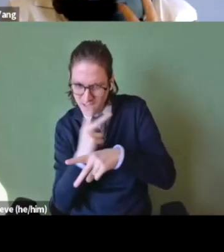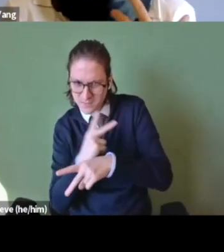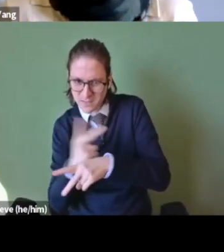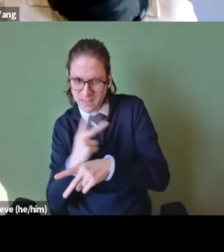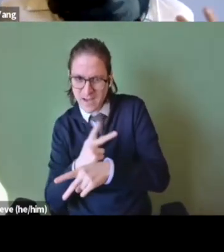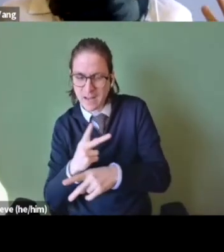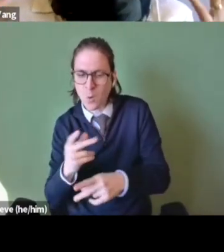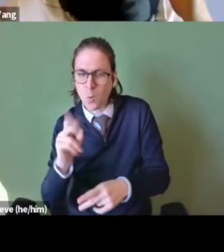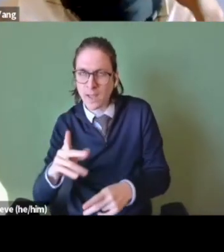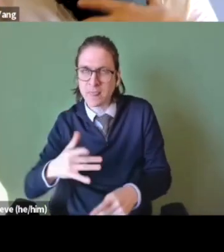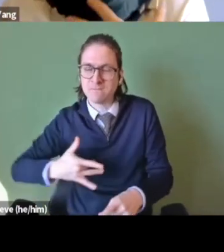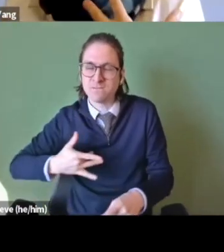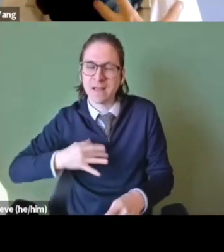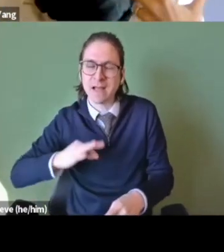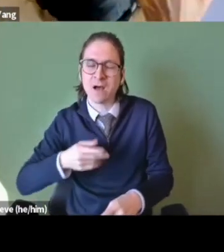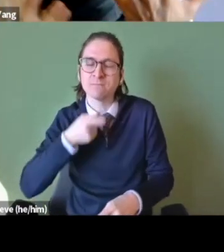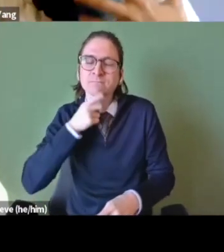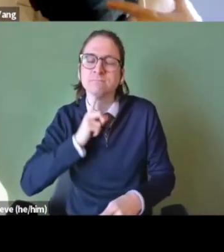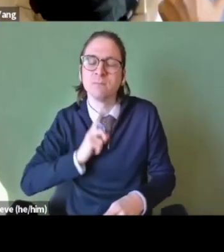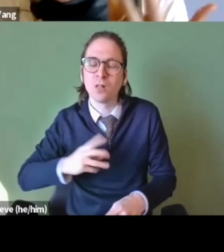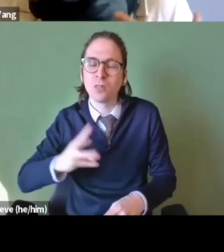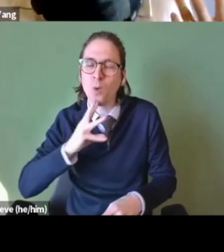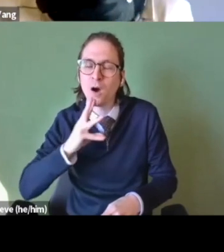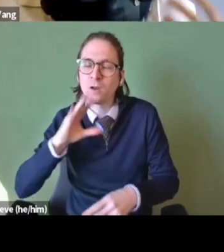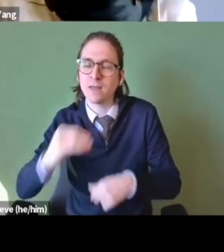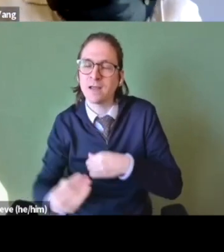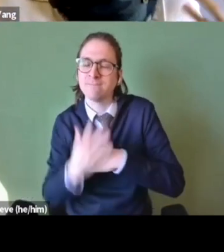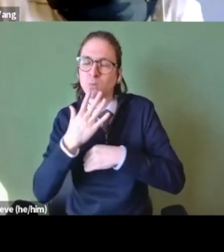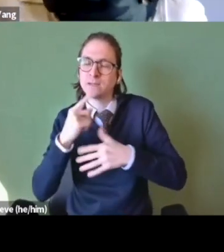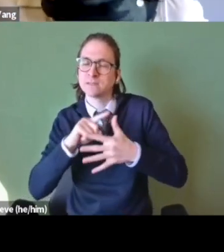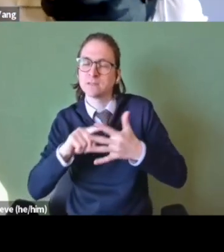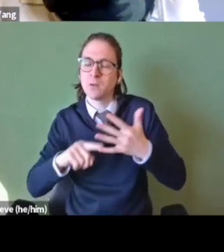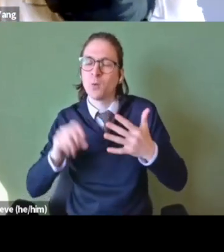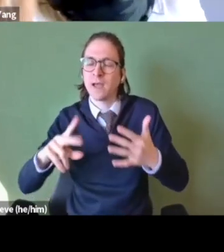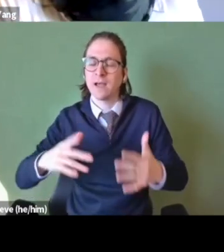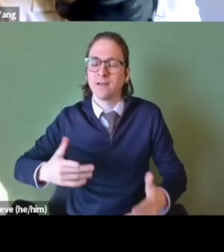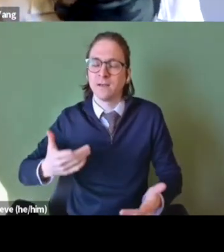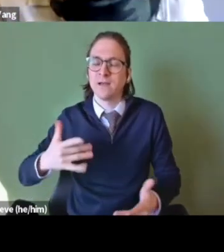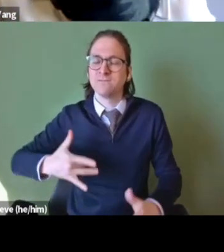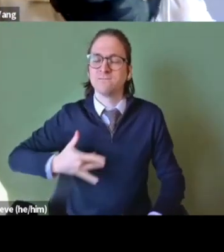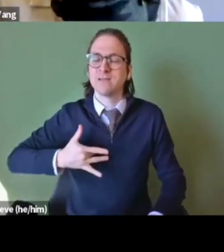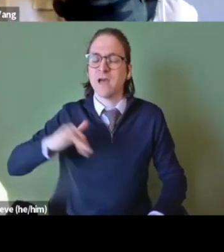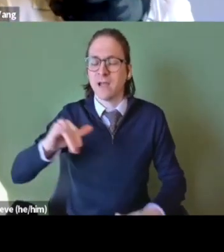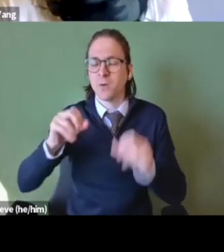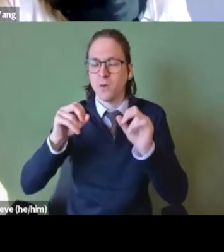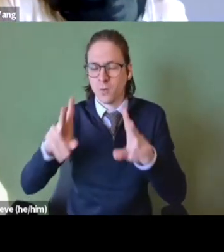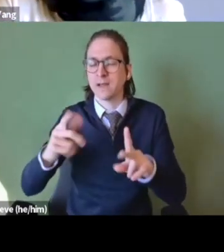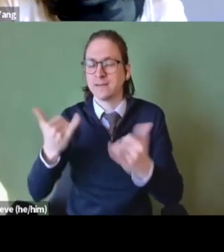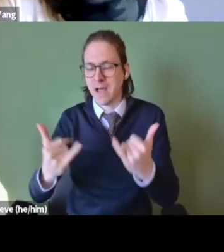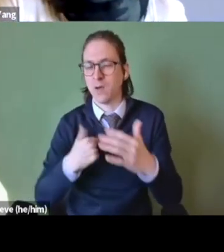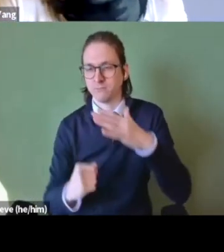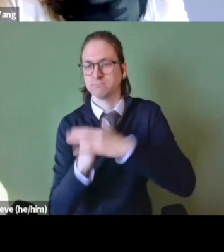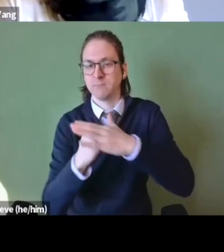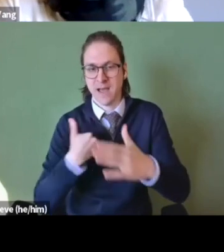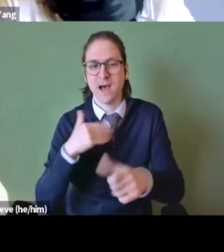going down and and what that's likely to lead to in terms of changes in